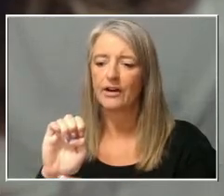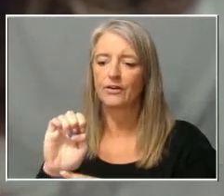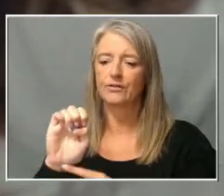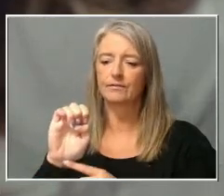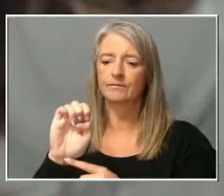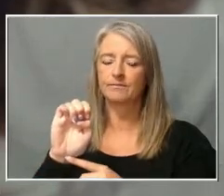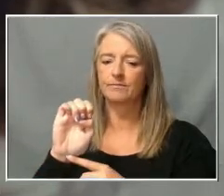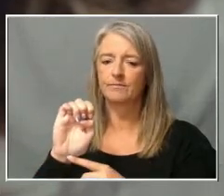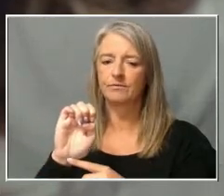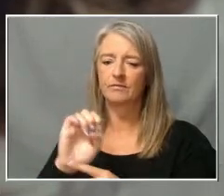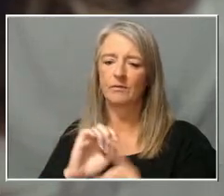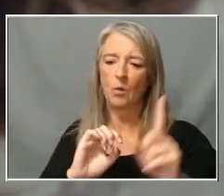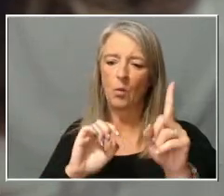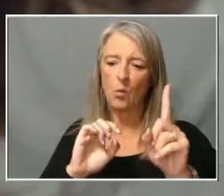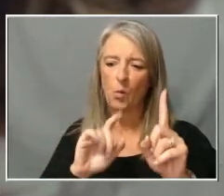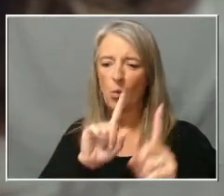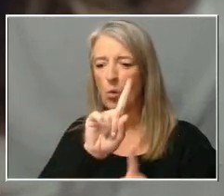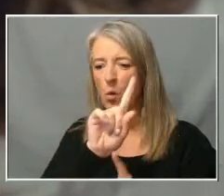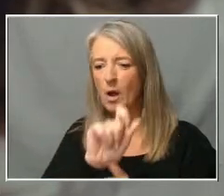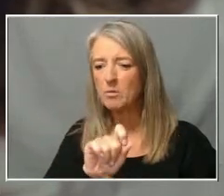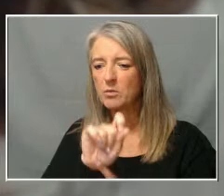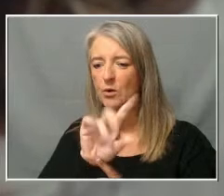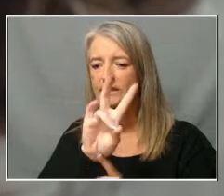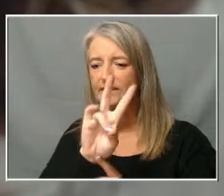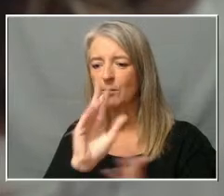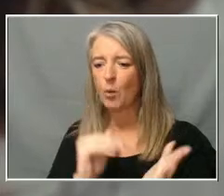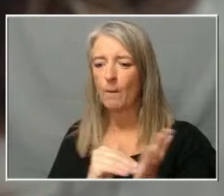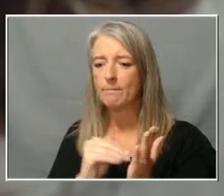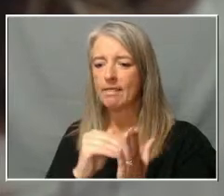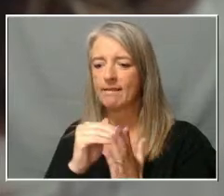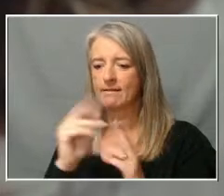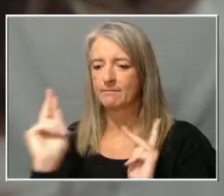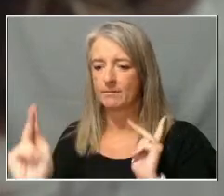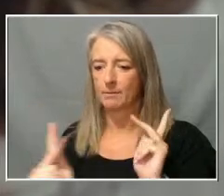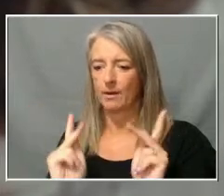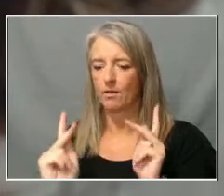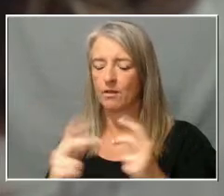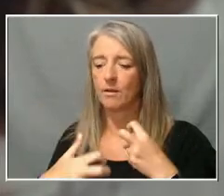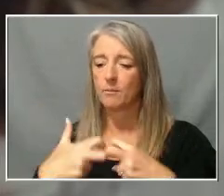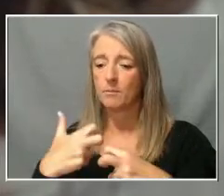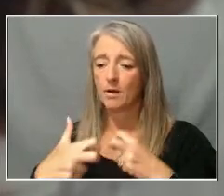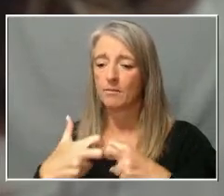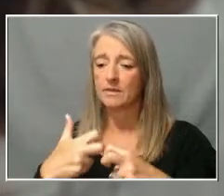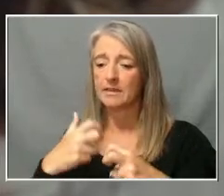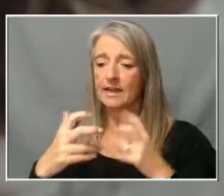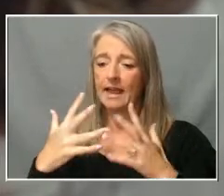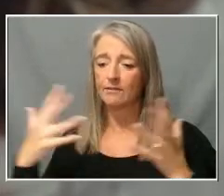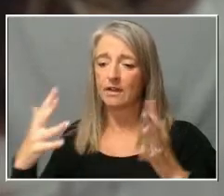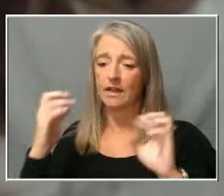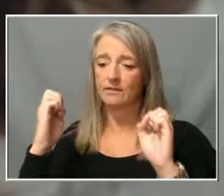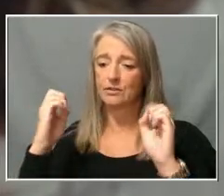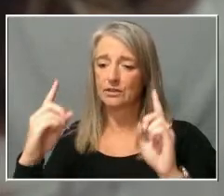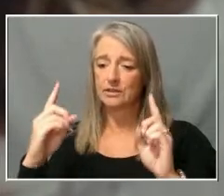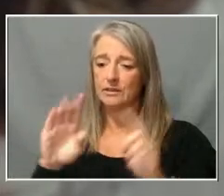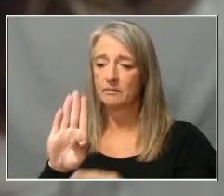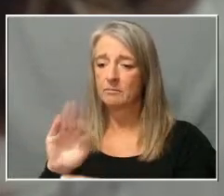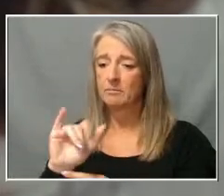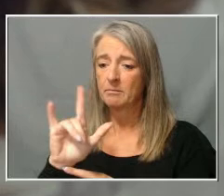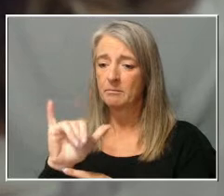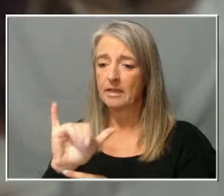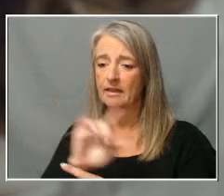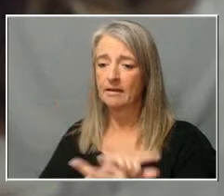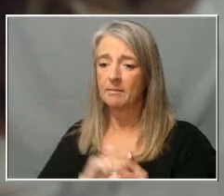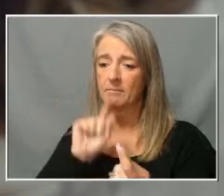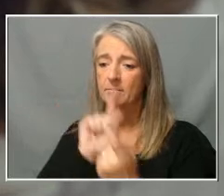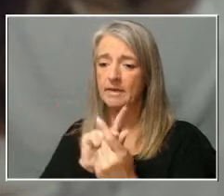of 1.7 per million people. So the problem is you have to do a lot of education, because Billy's never going to meet another person